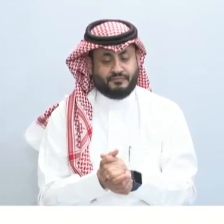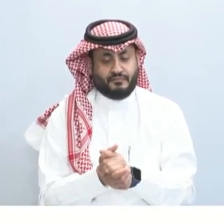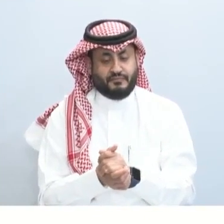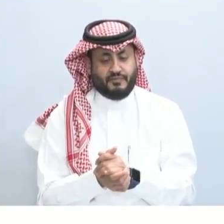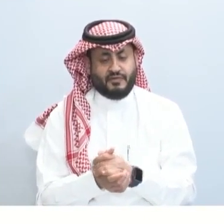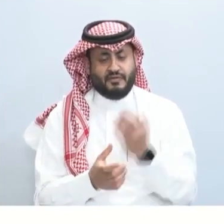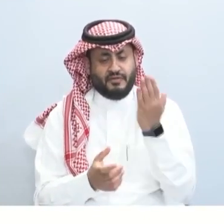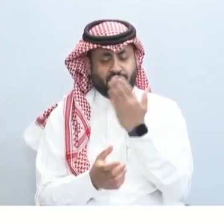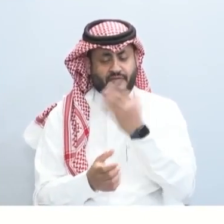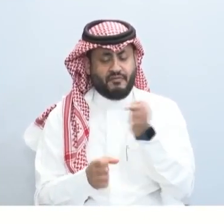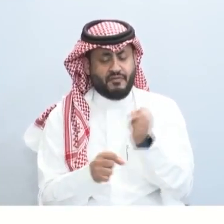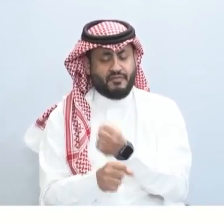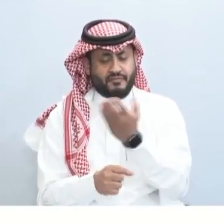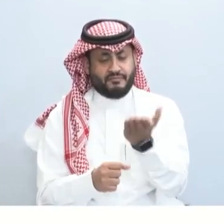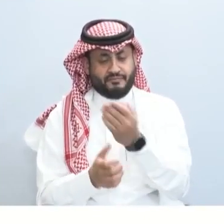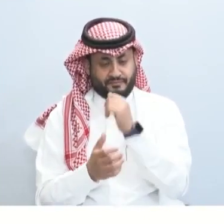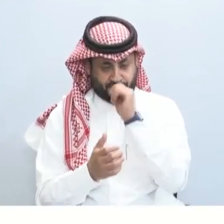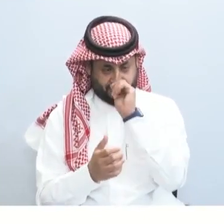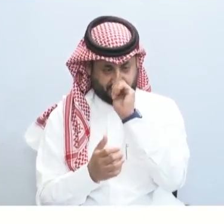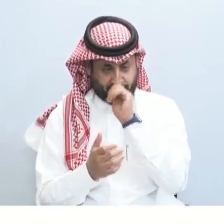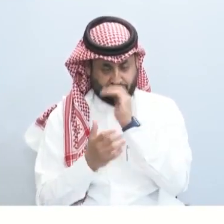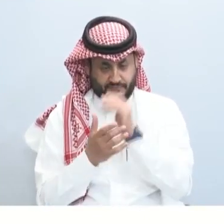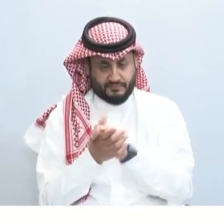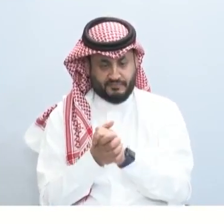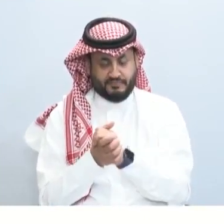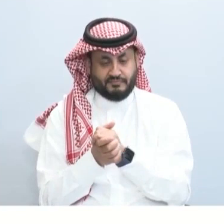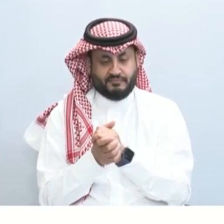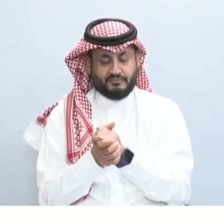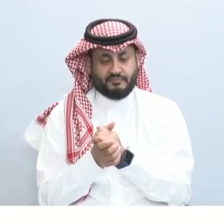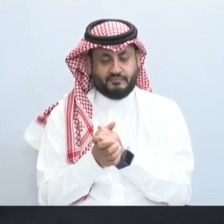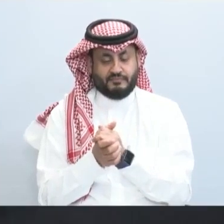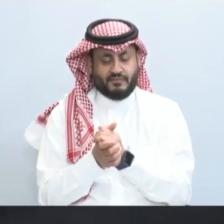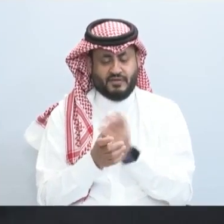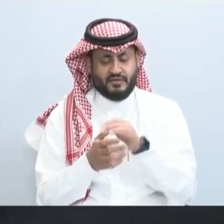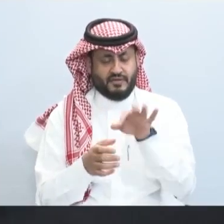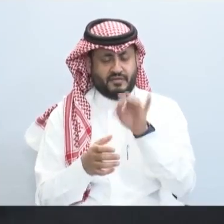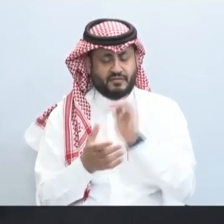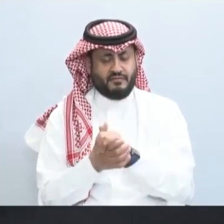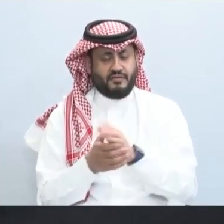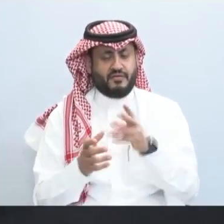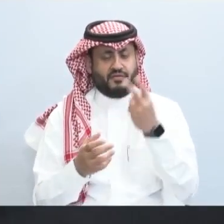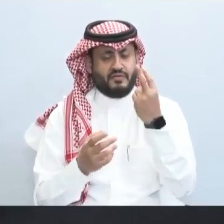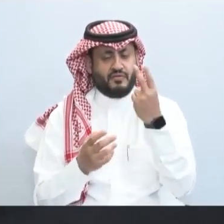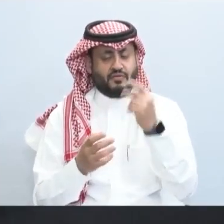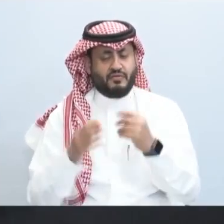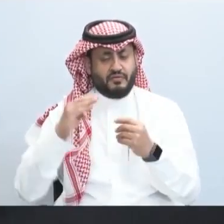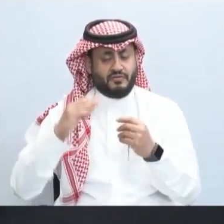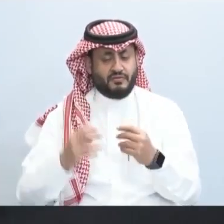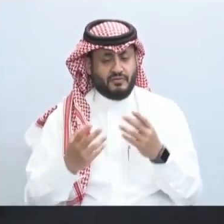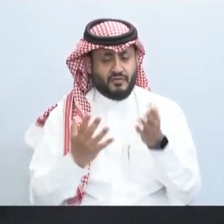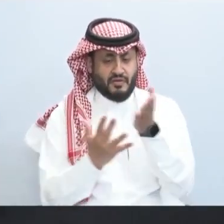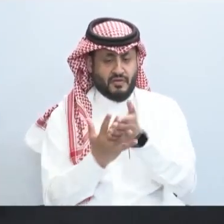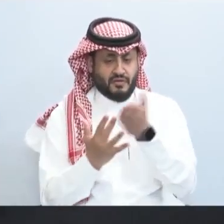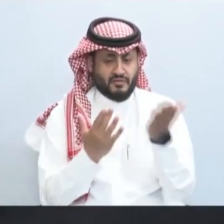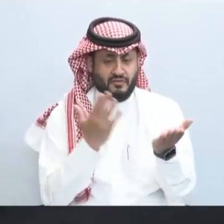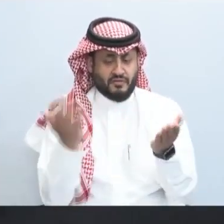these activities, let's listen to them. And then we can choose and know how to answer fully with the first question